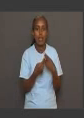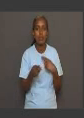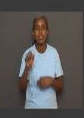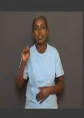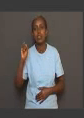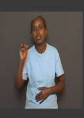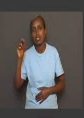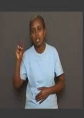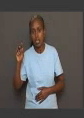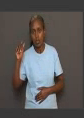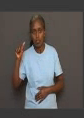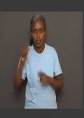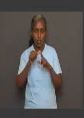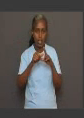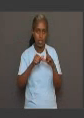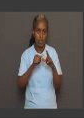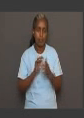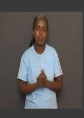sine of the angle.